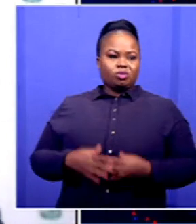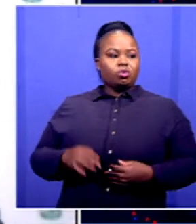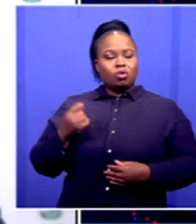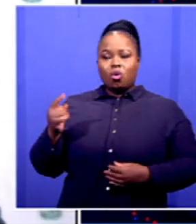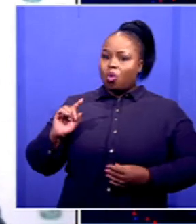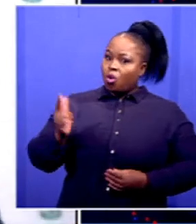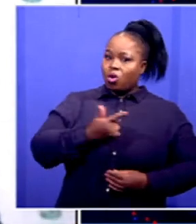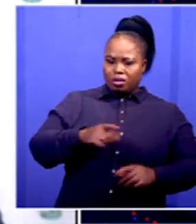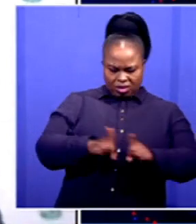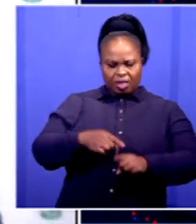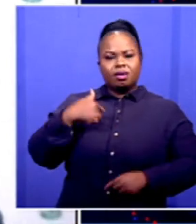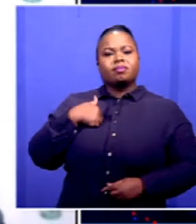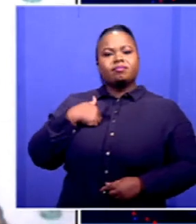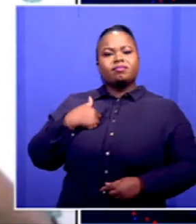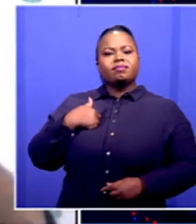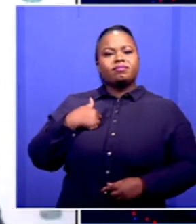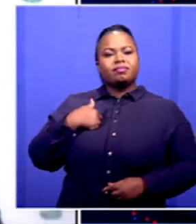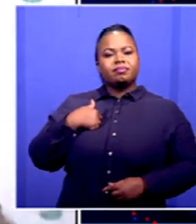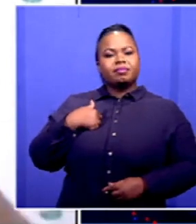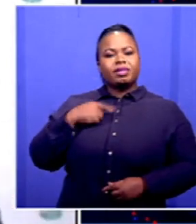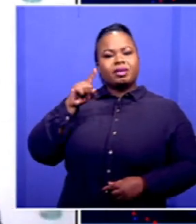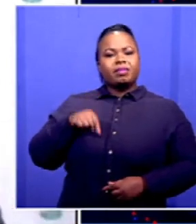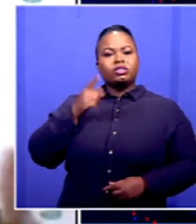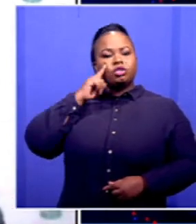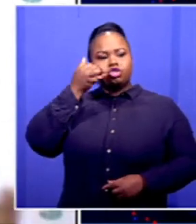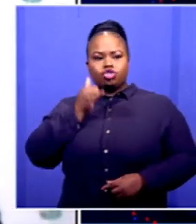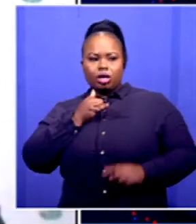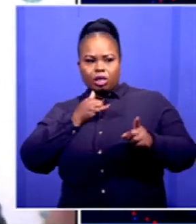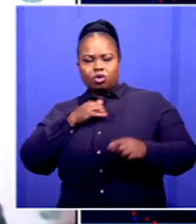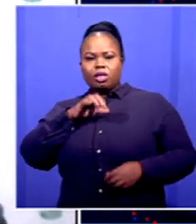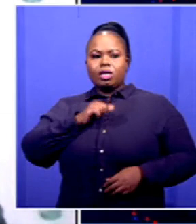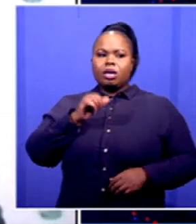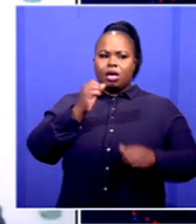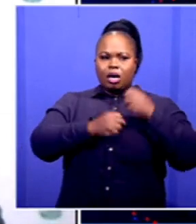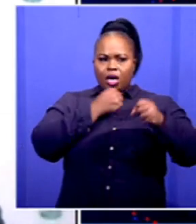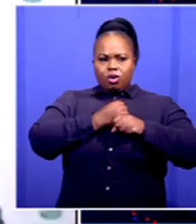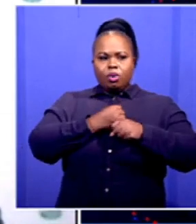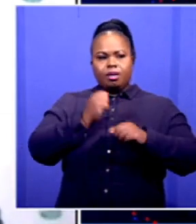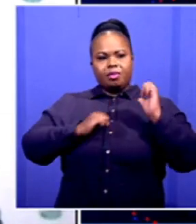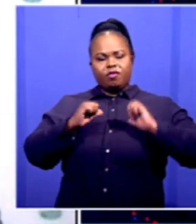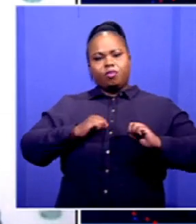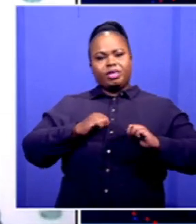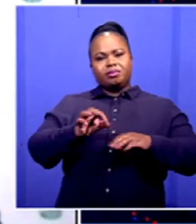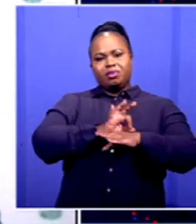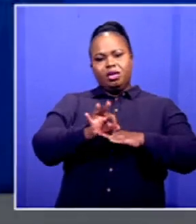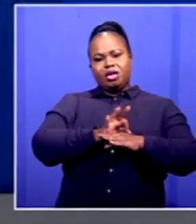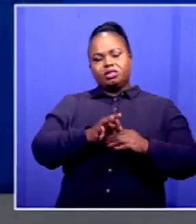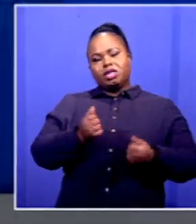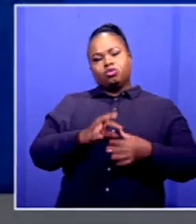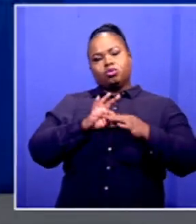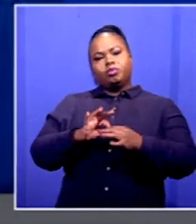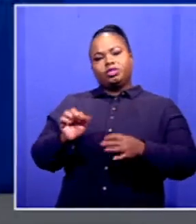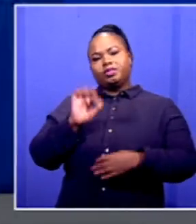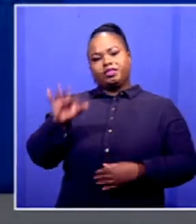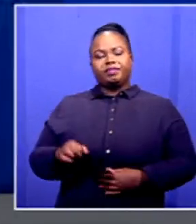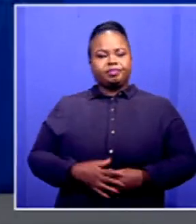us, including me, will be actually checked on the basis of the APP that he has committed to South Africa. The Minister in